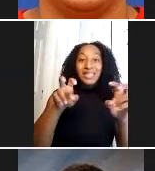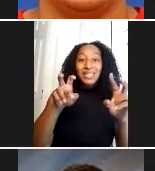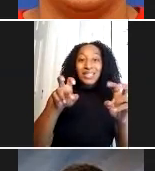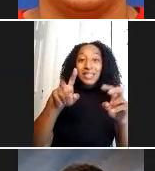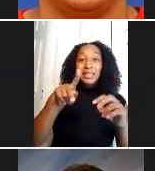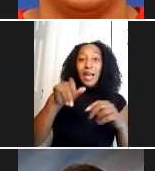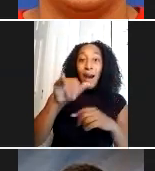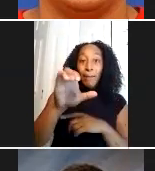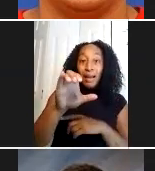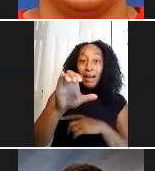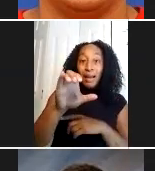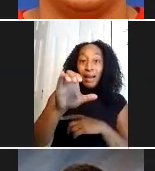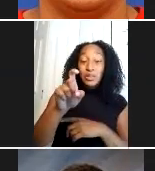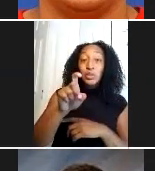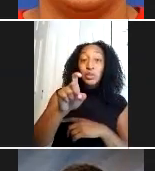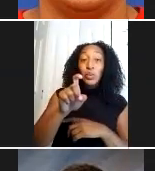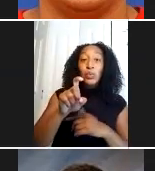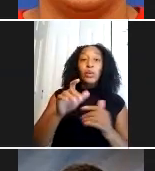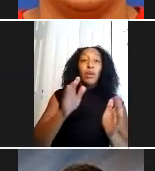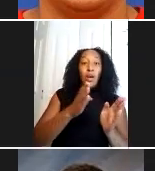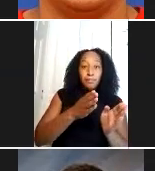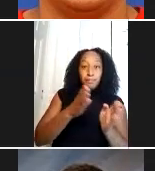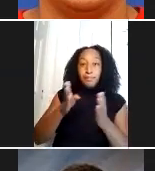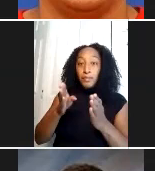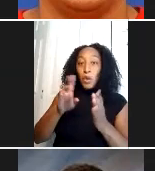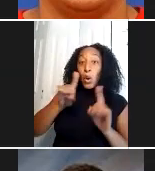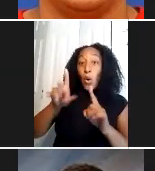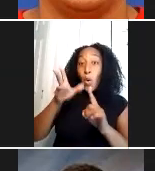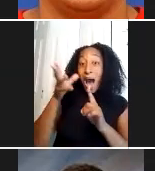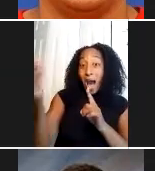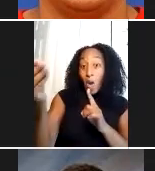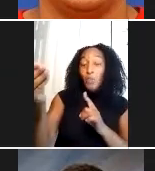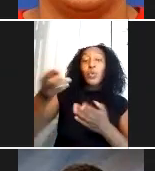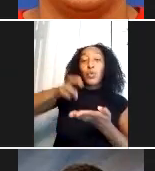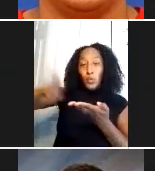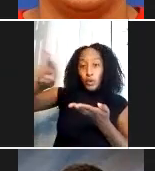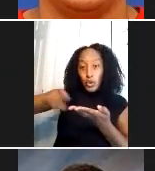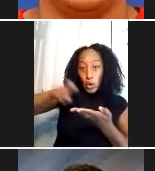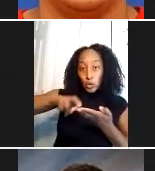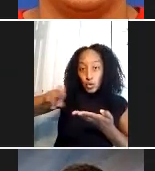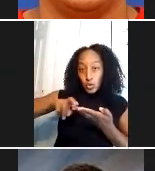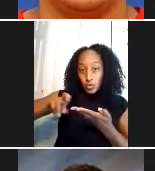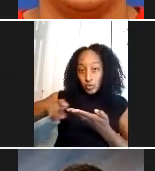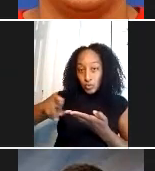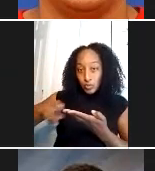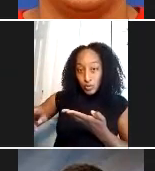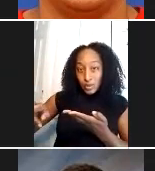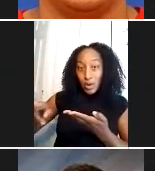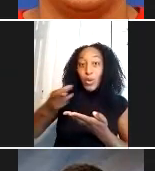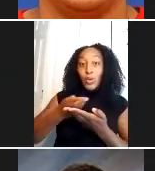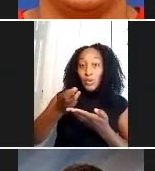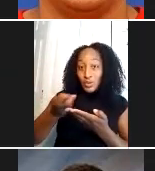So, a lot of times folk think that you do the research before you formulate the